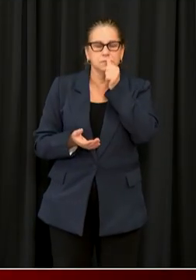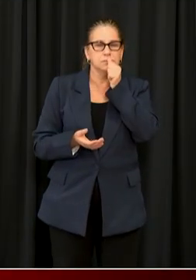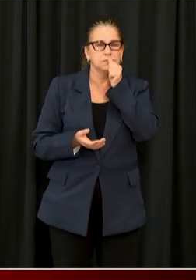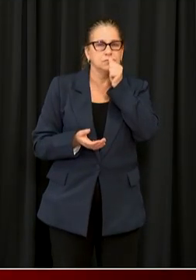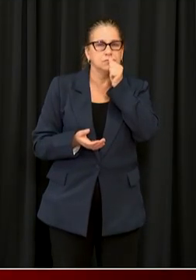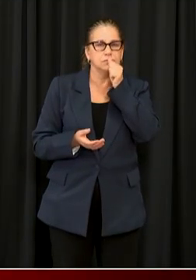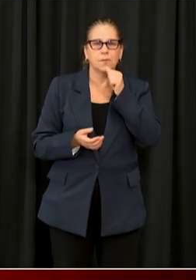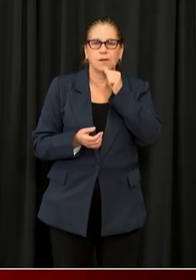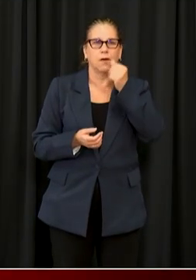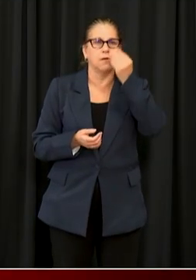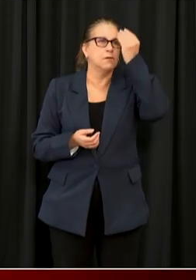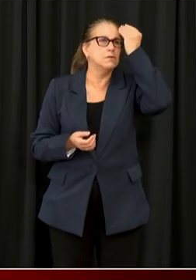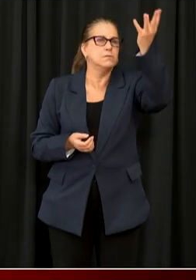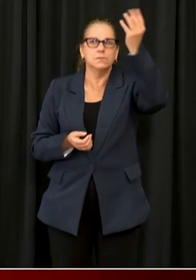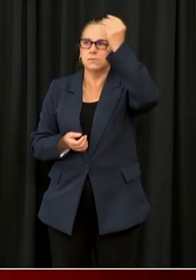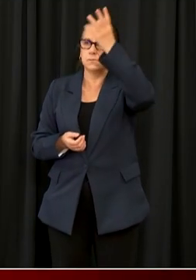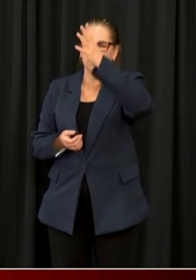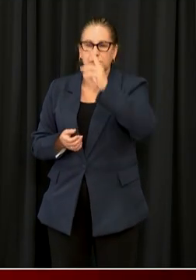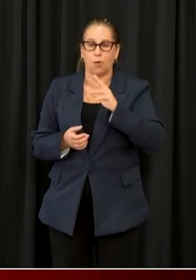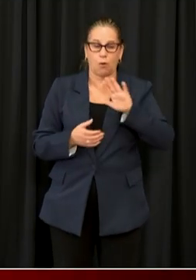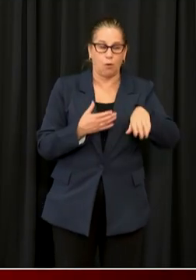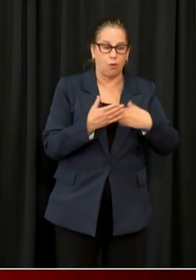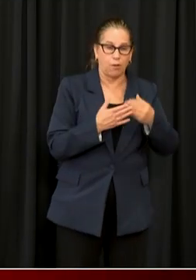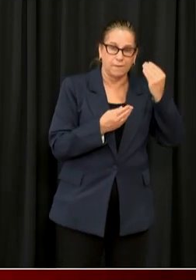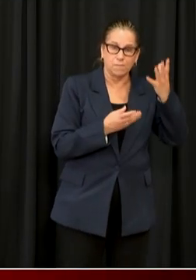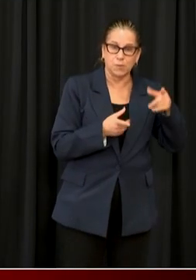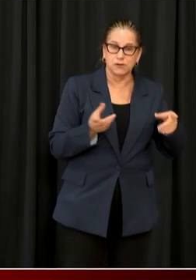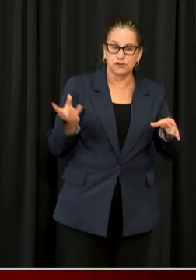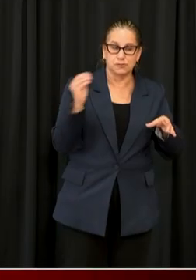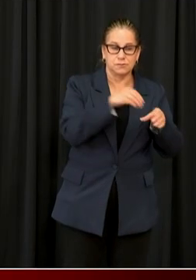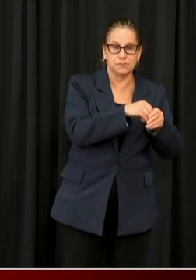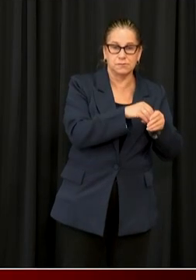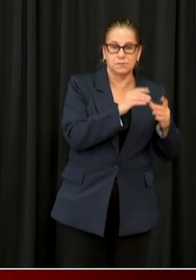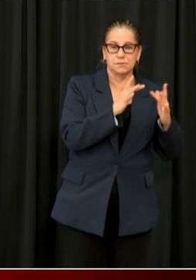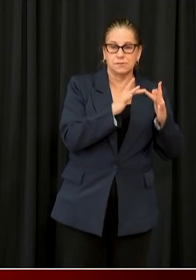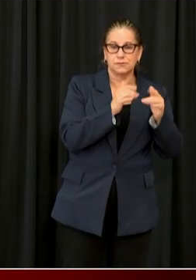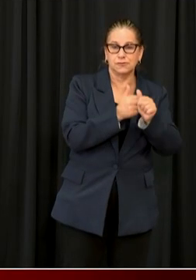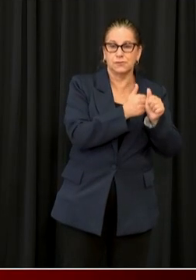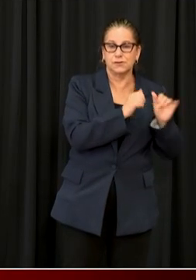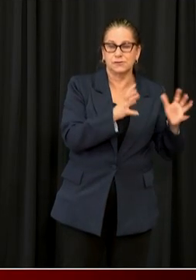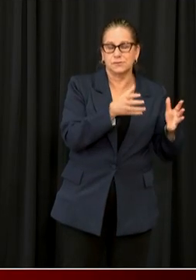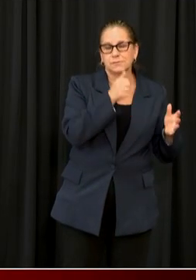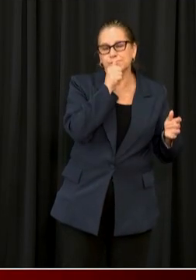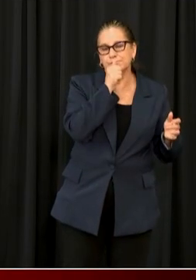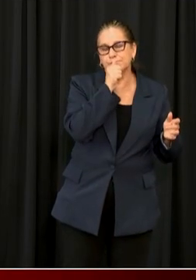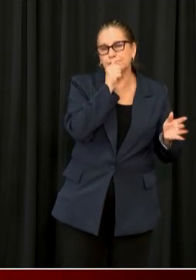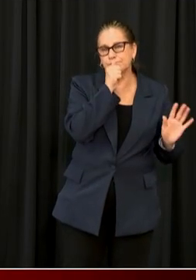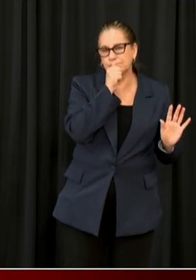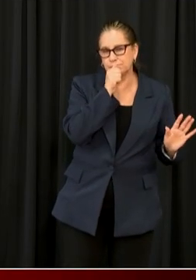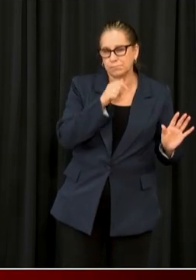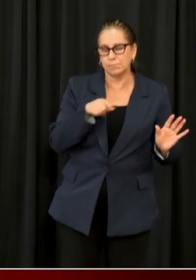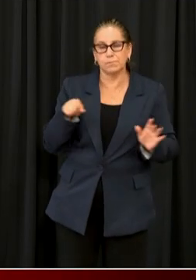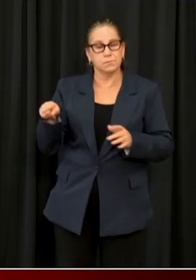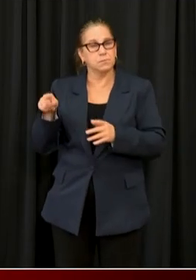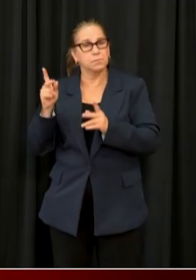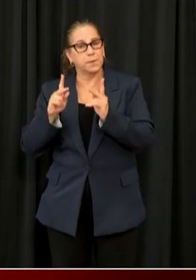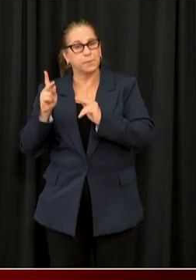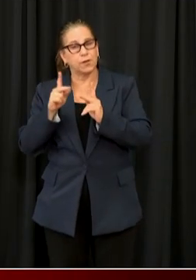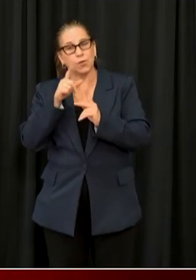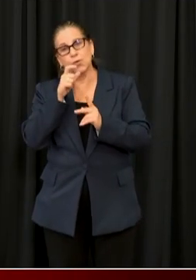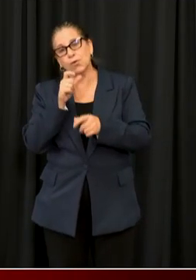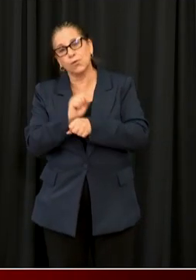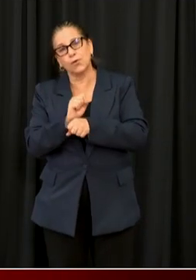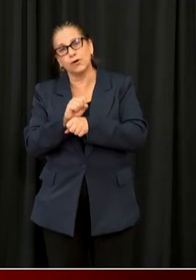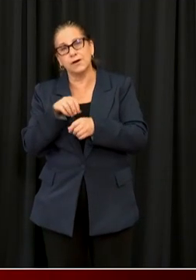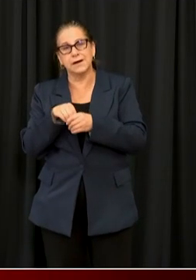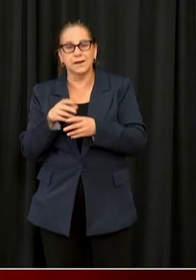you work in a business, work in the food service industry, we are able to conduct